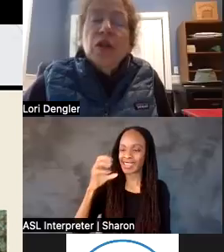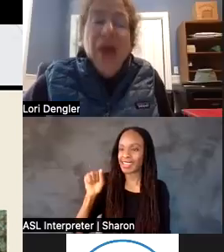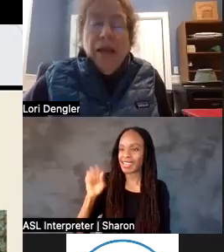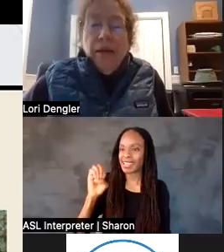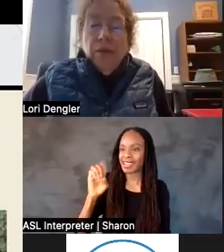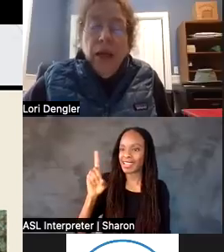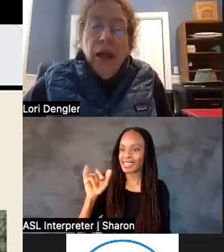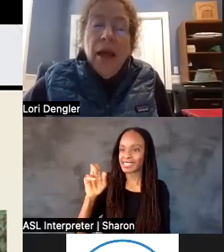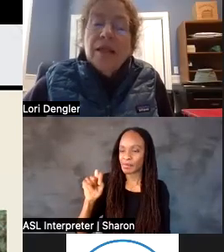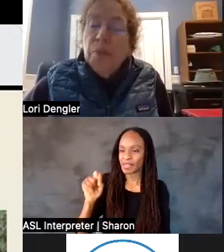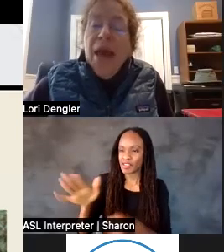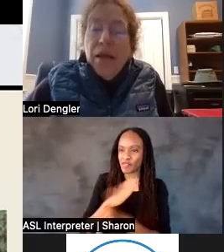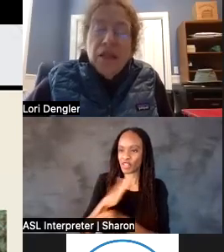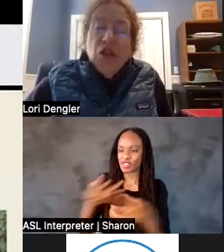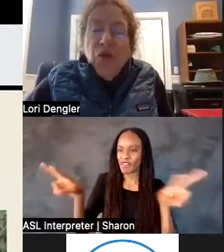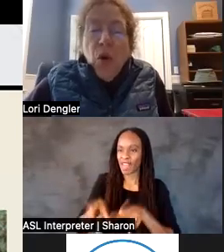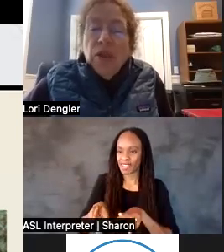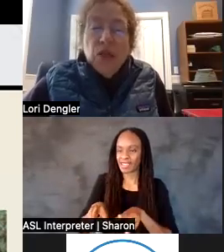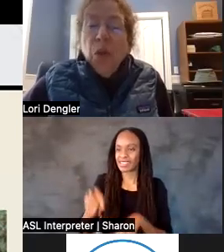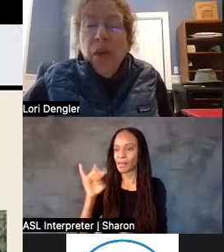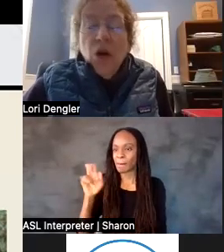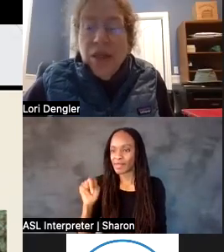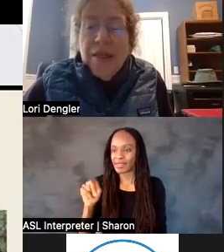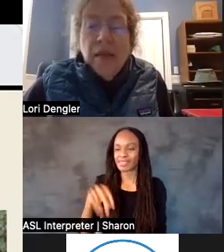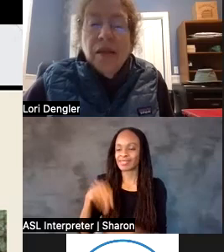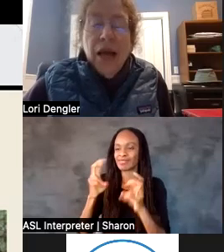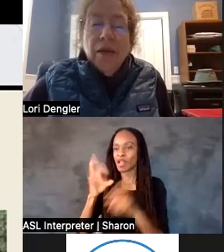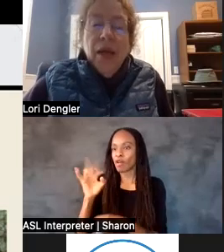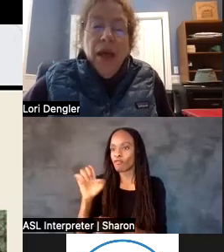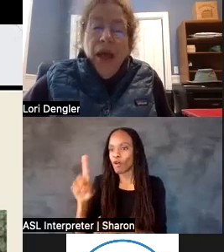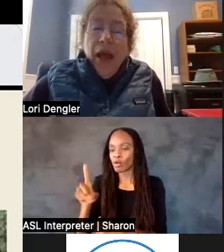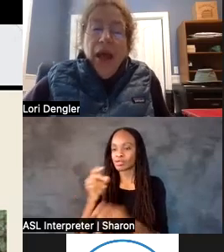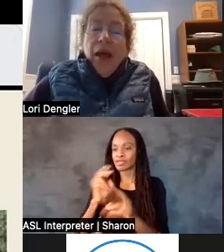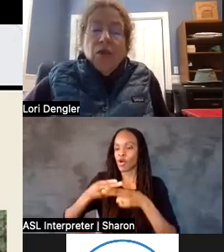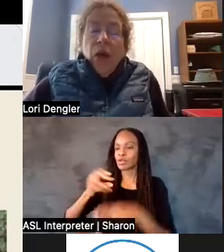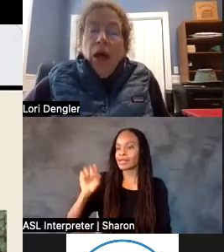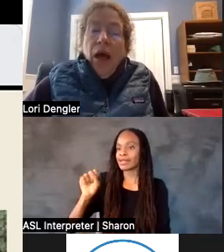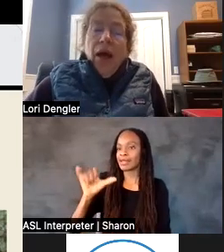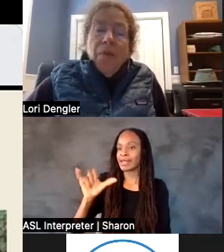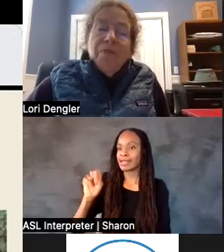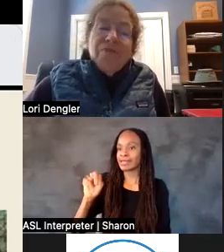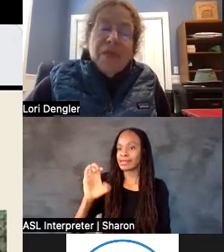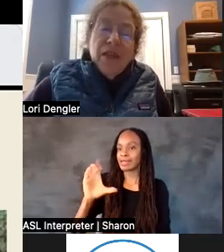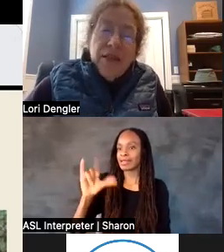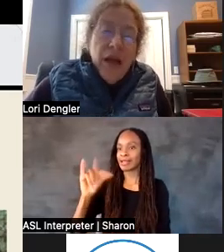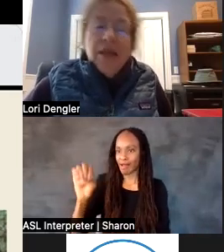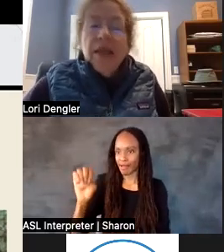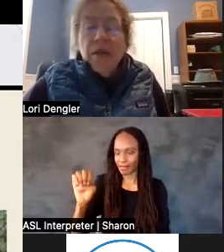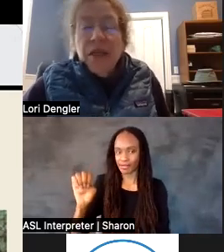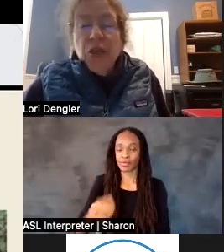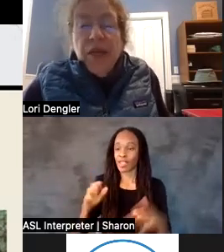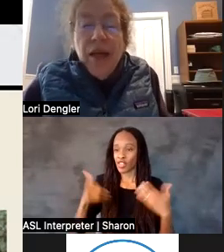sediment-filled valley. It's a bend, it's a fold, it's what we call a syncline. And the